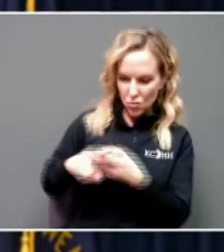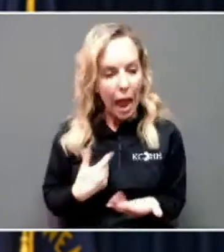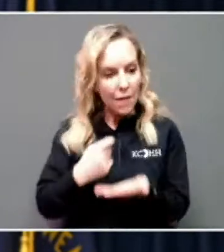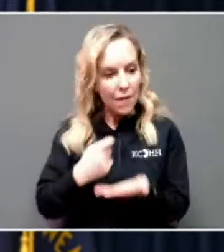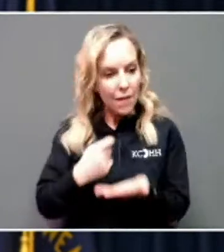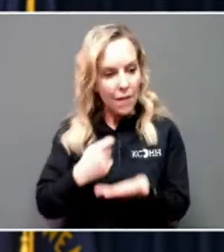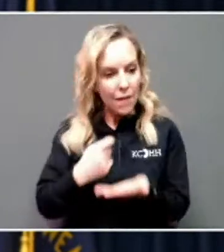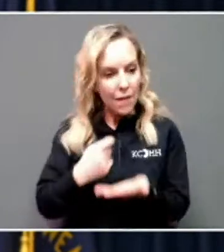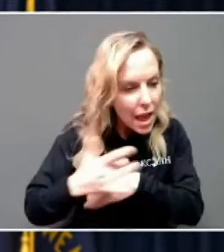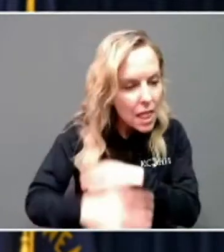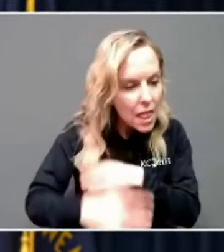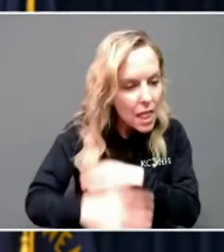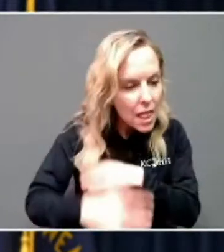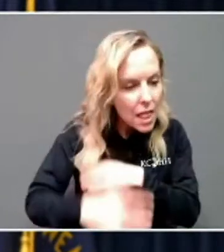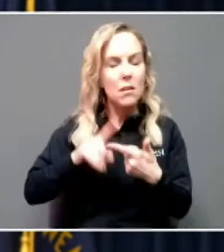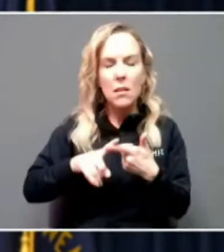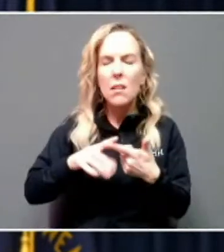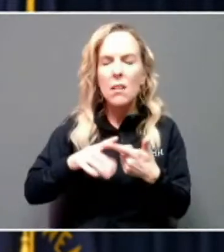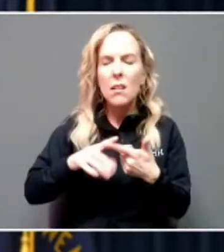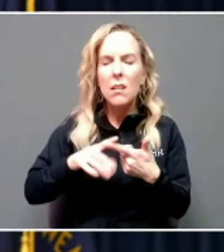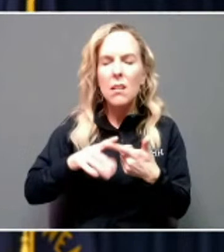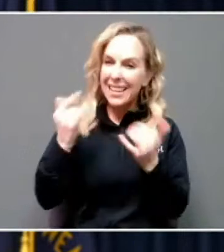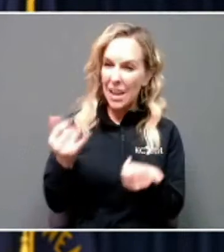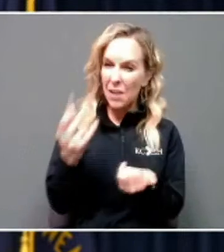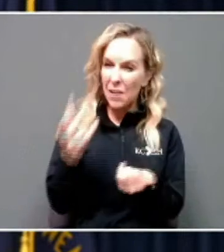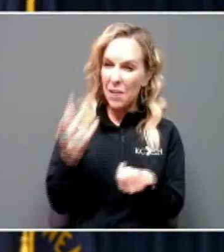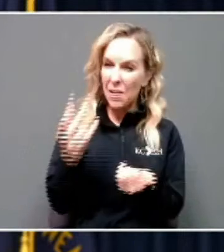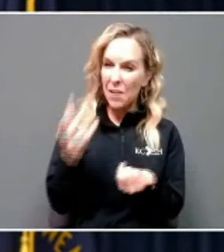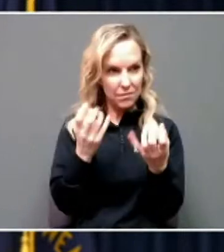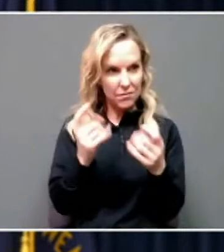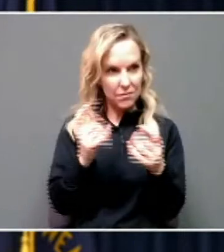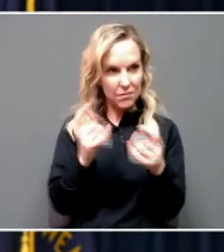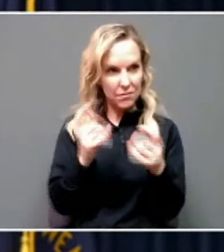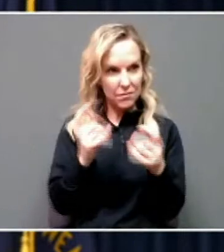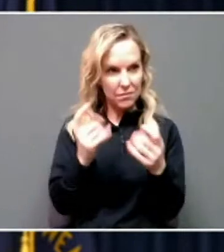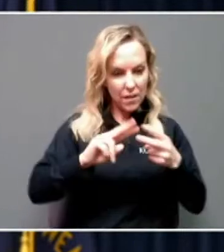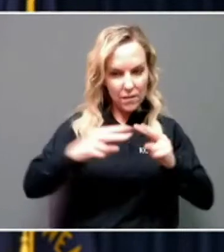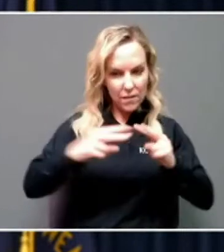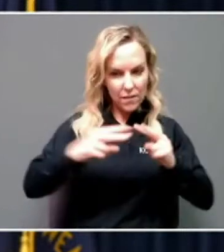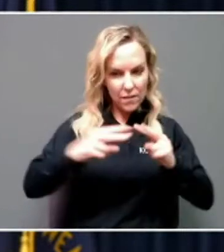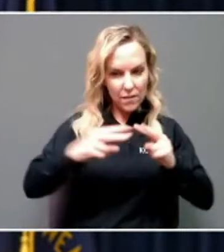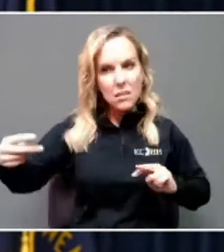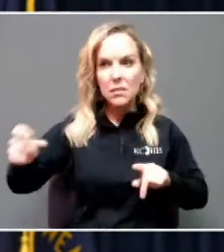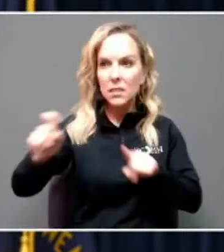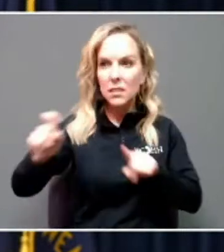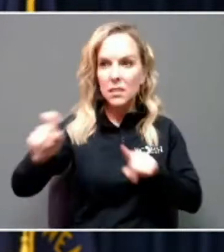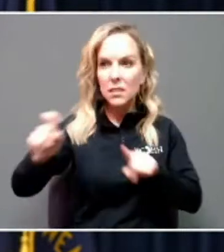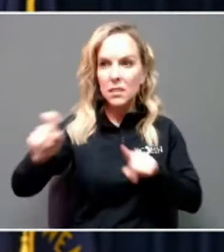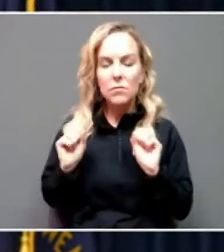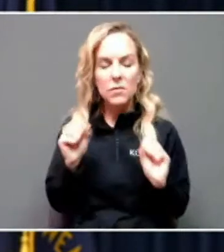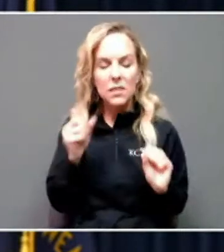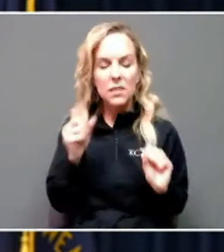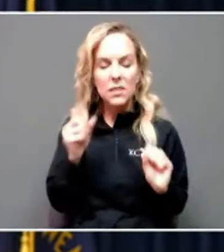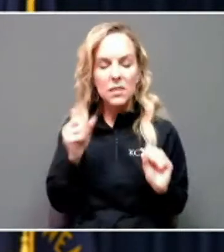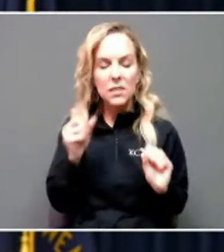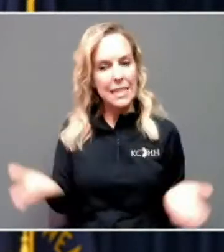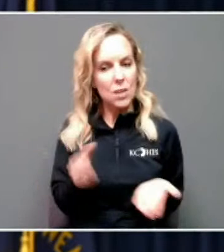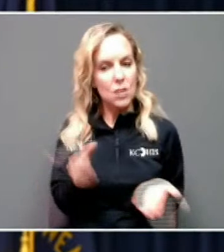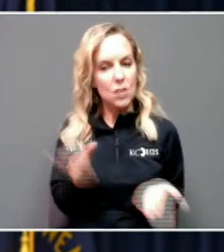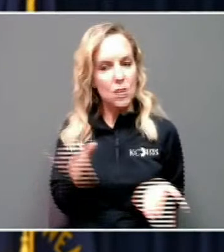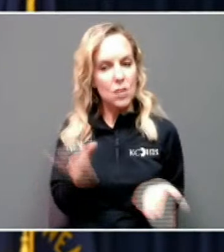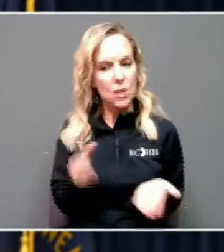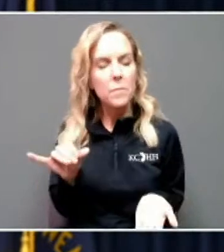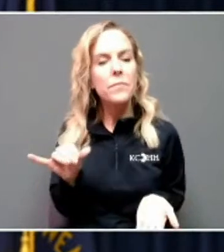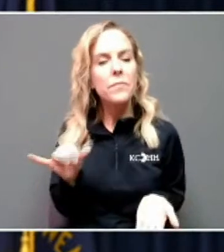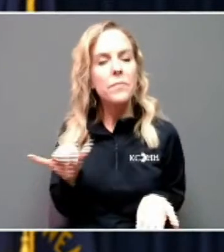different various variants that we've had as well. I think we're going to see that here as well. How do we